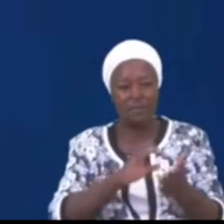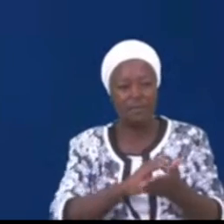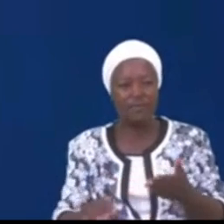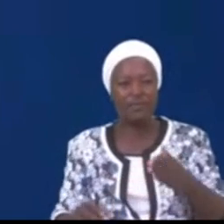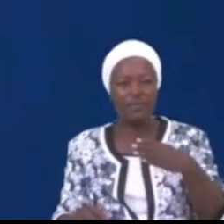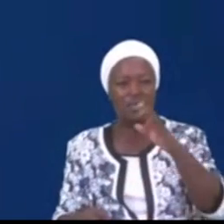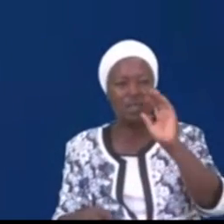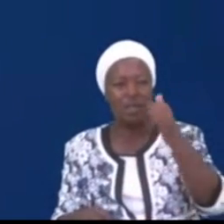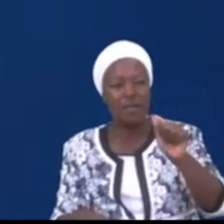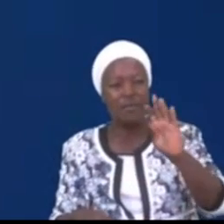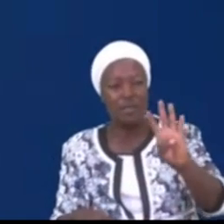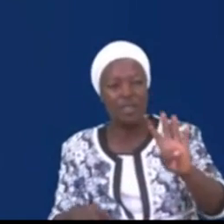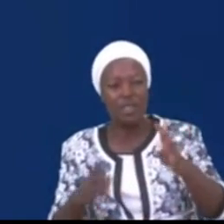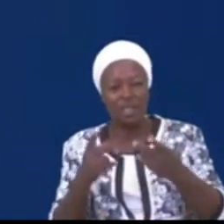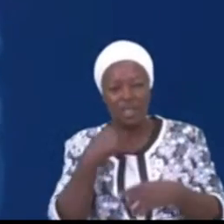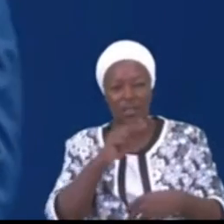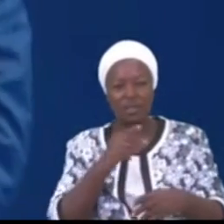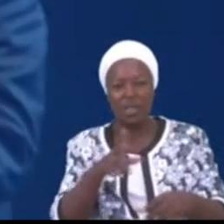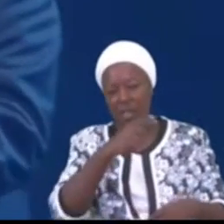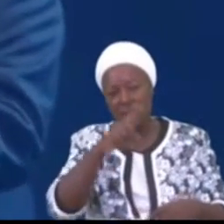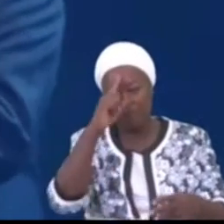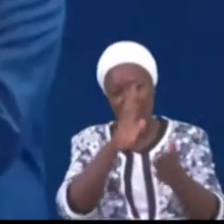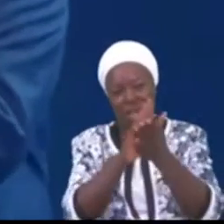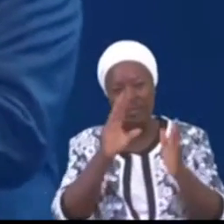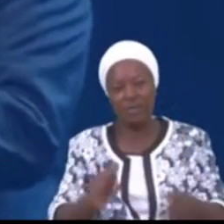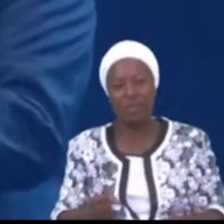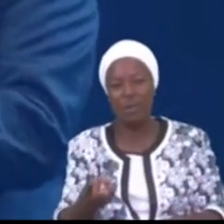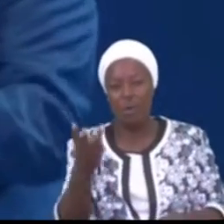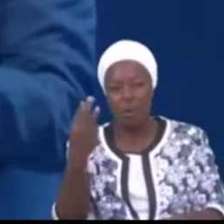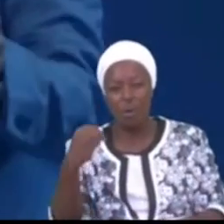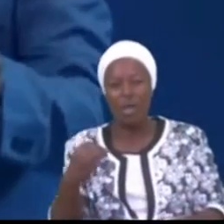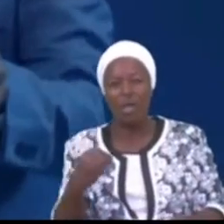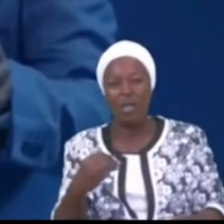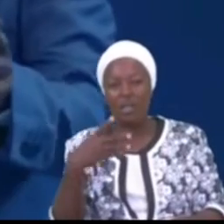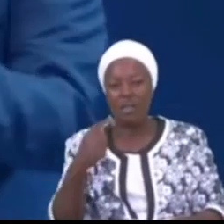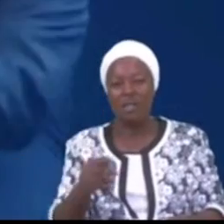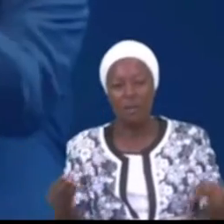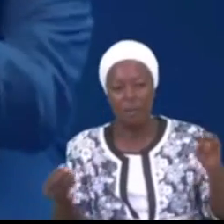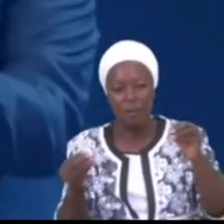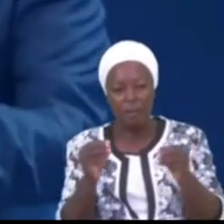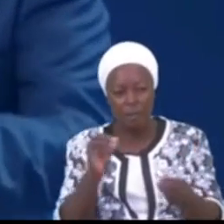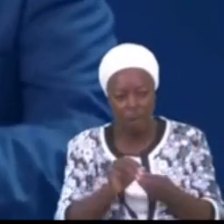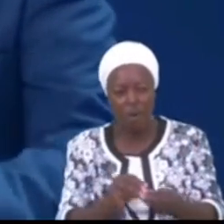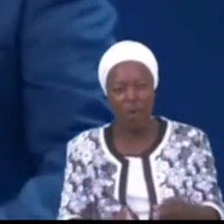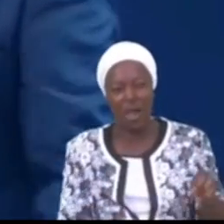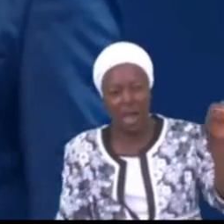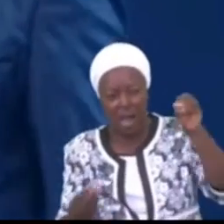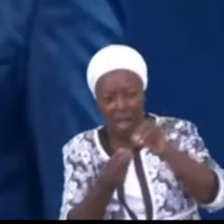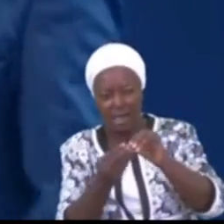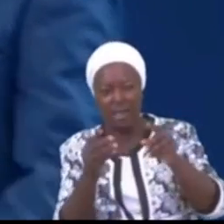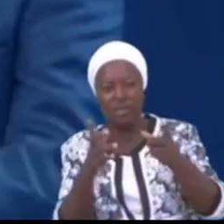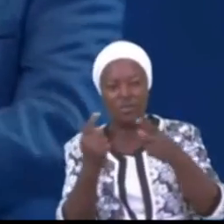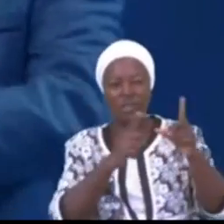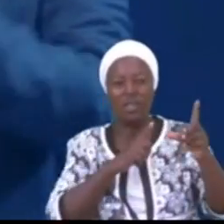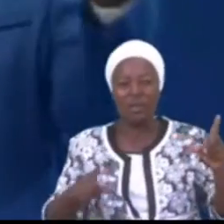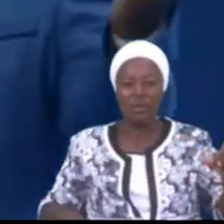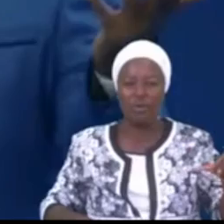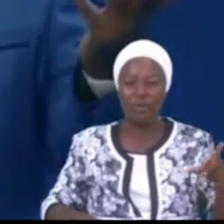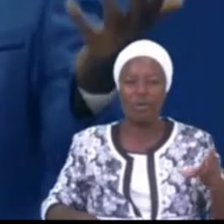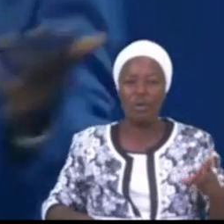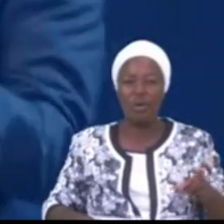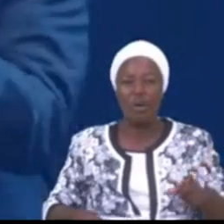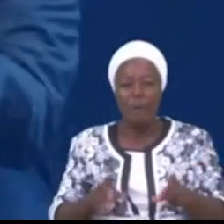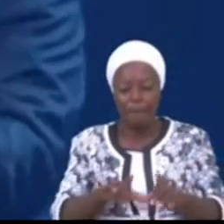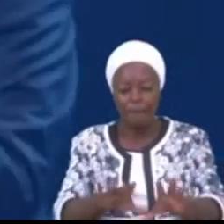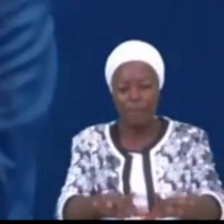it tells us, and the believers were the more added to the Lord,